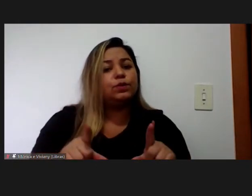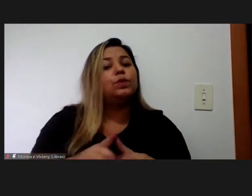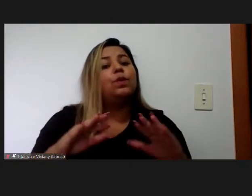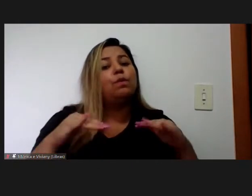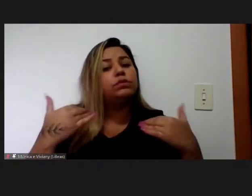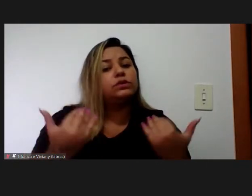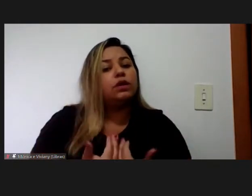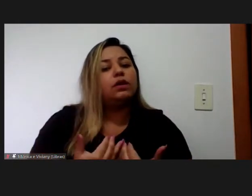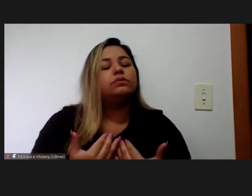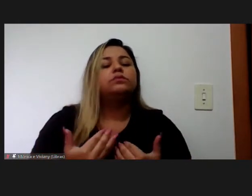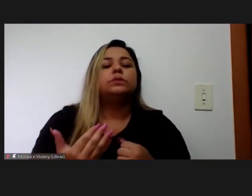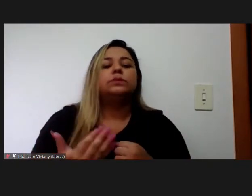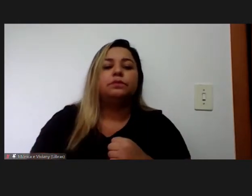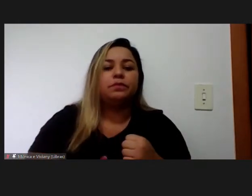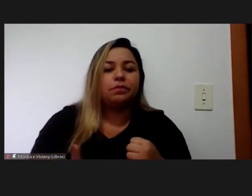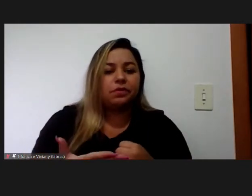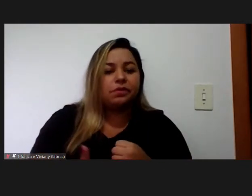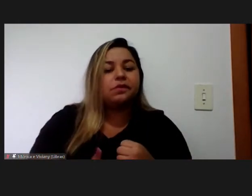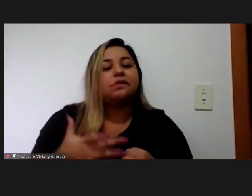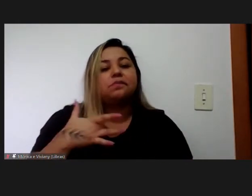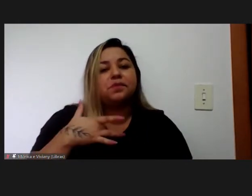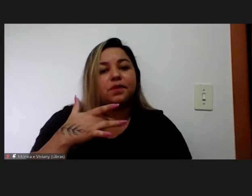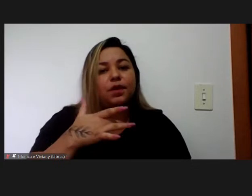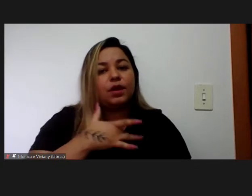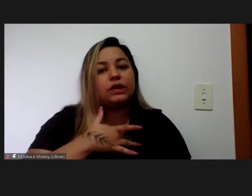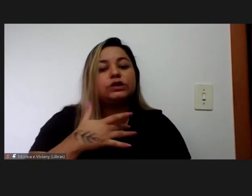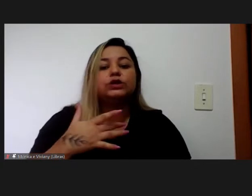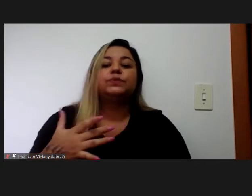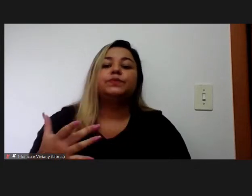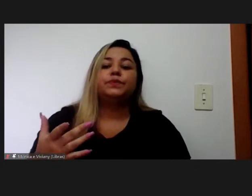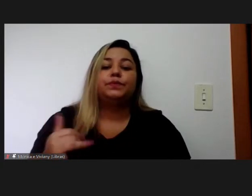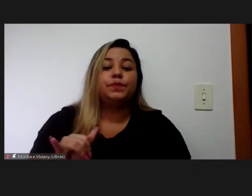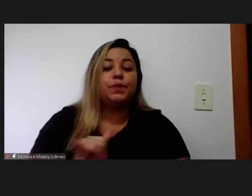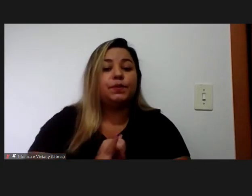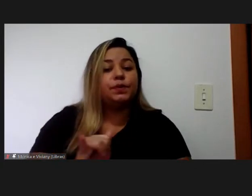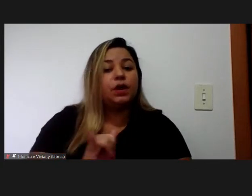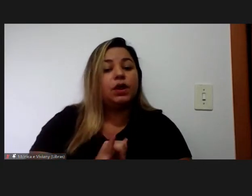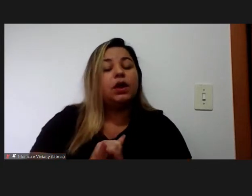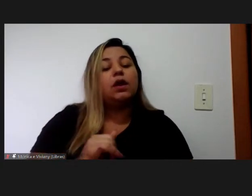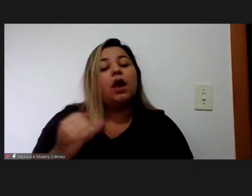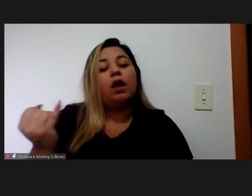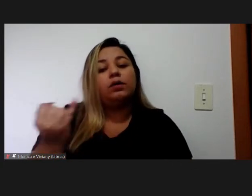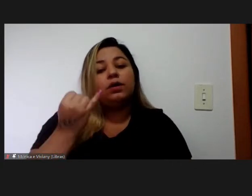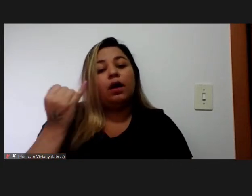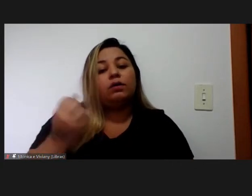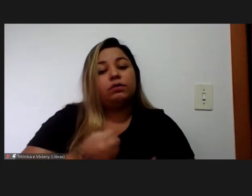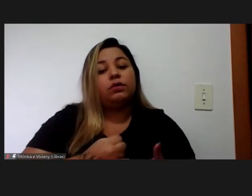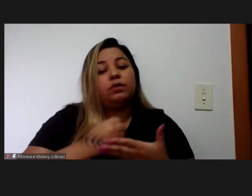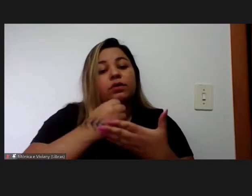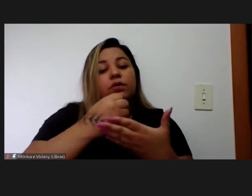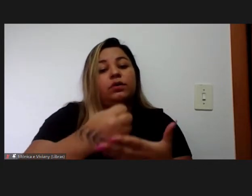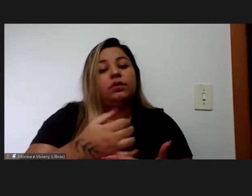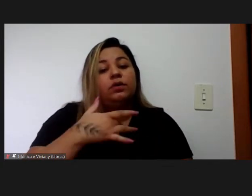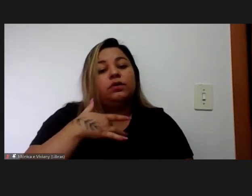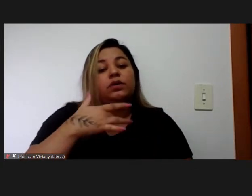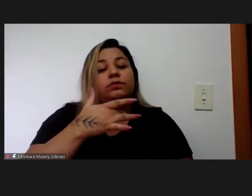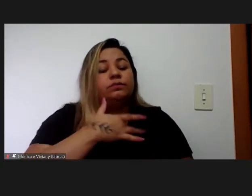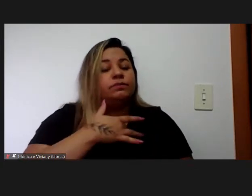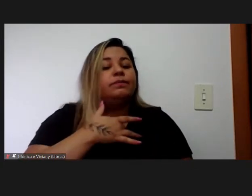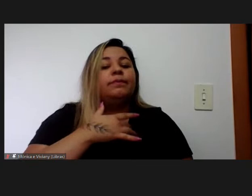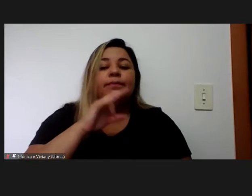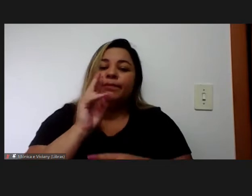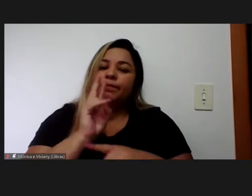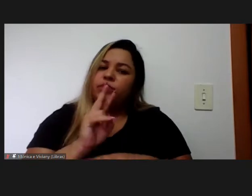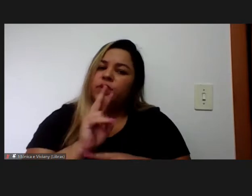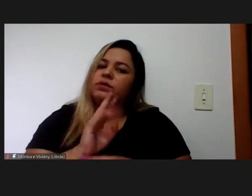of individuals who are centered in determined by health, and we are here in these essential resources and to